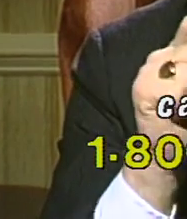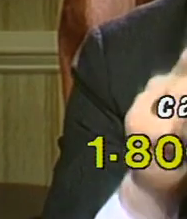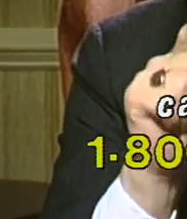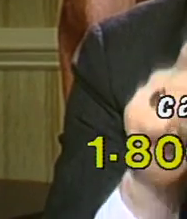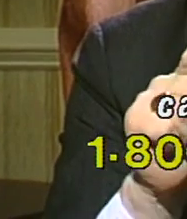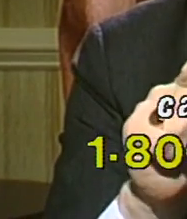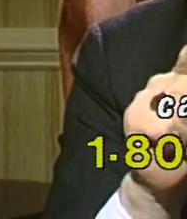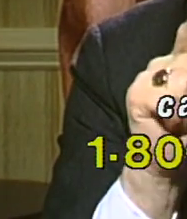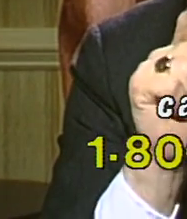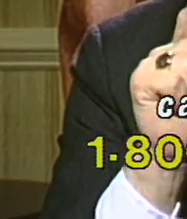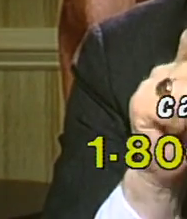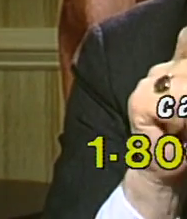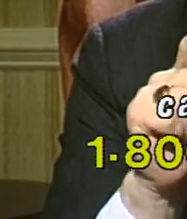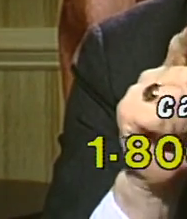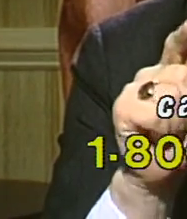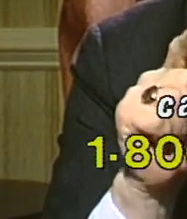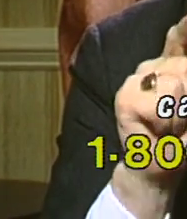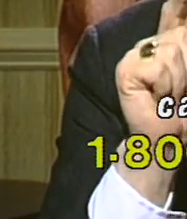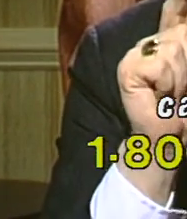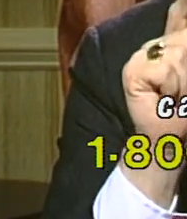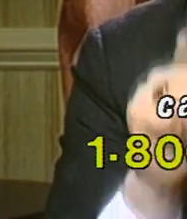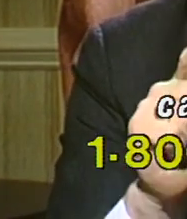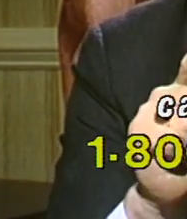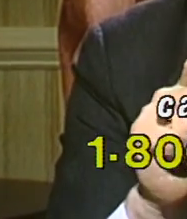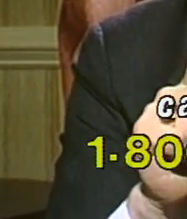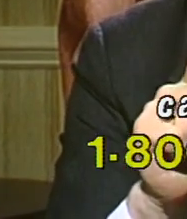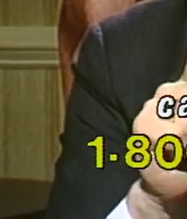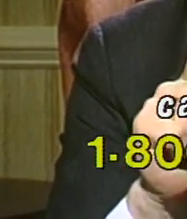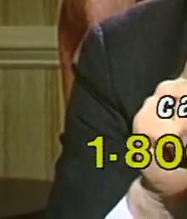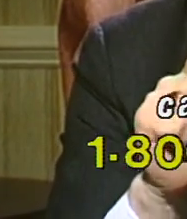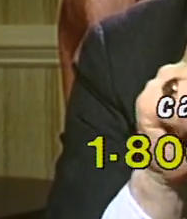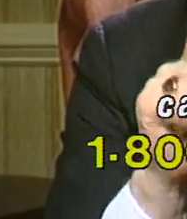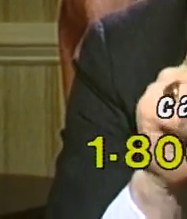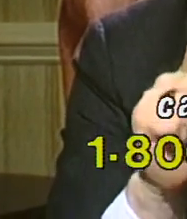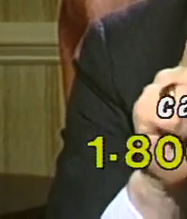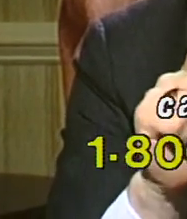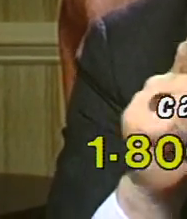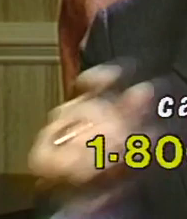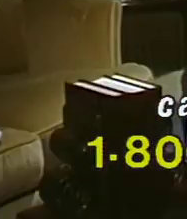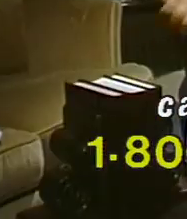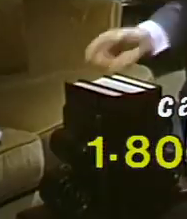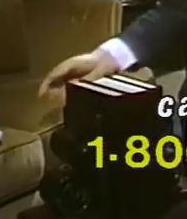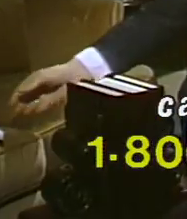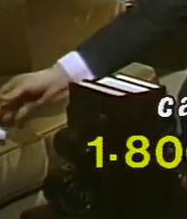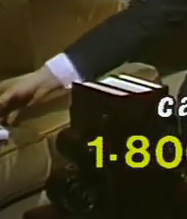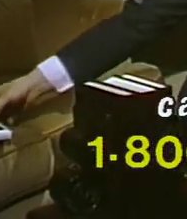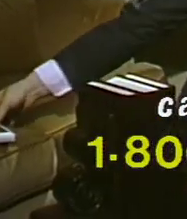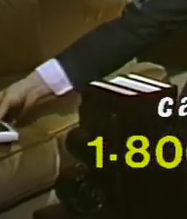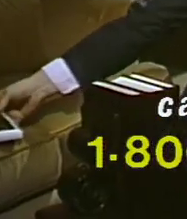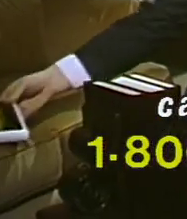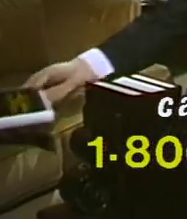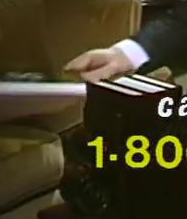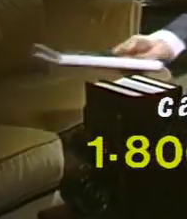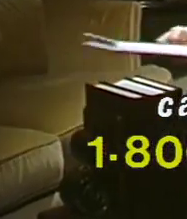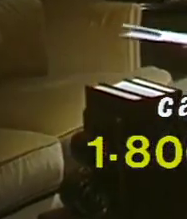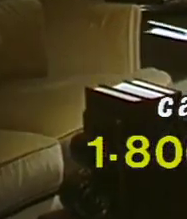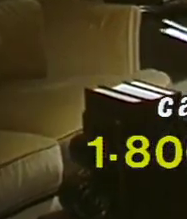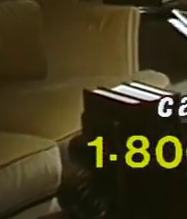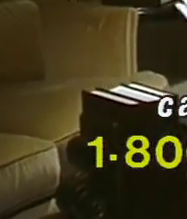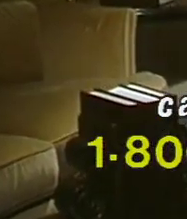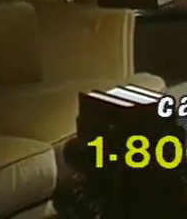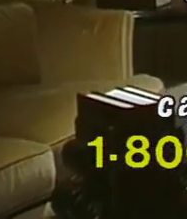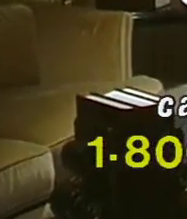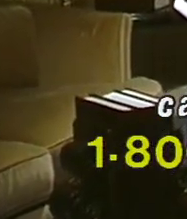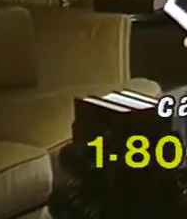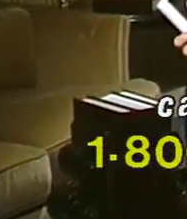you call me on the toll-free number before noon, March 28th, I'll send you a packet that we have been mailing